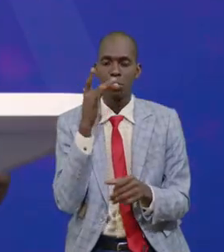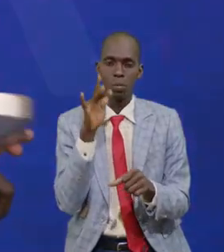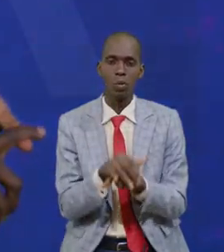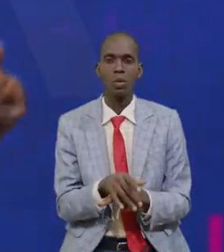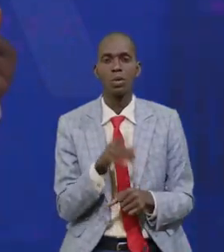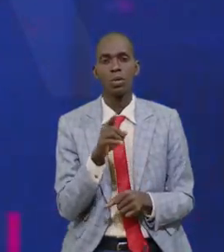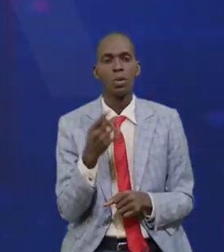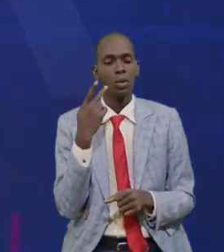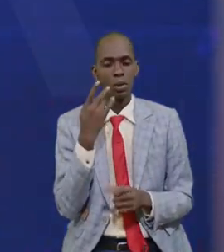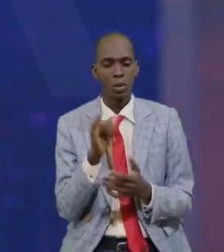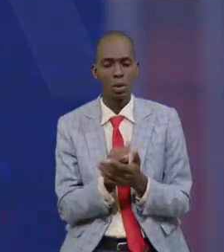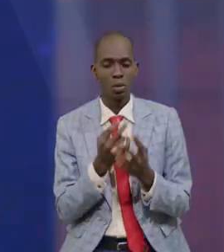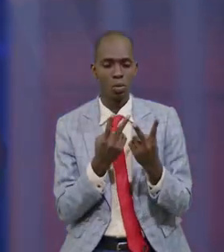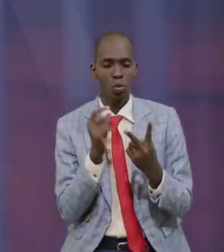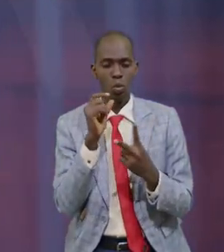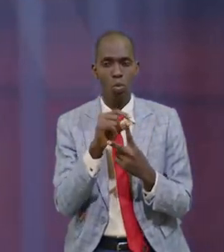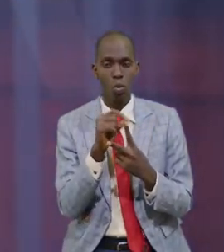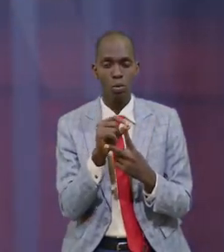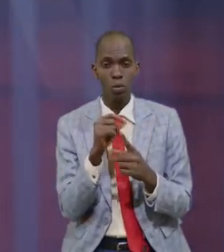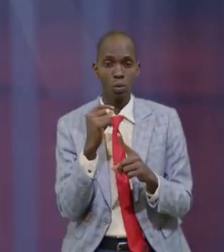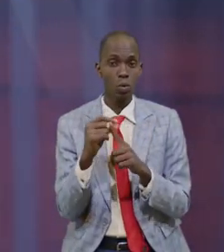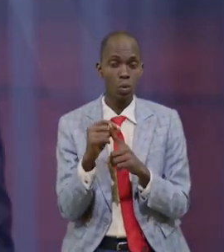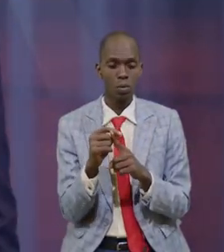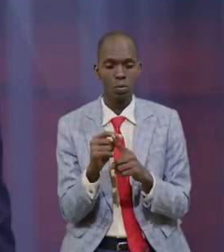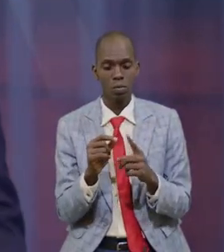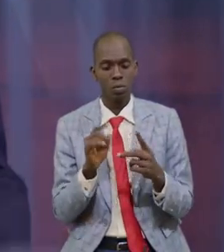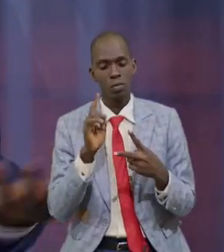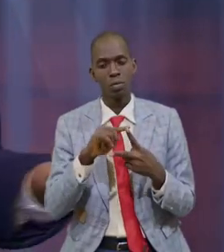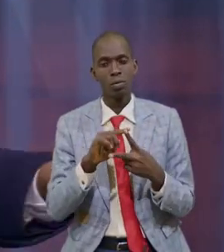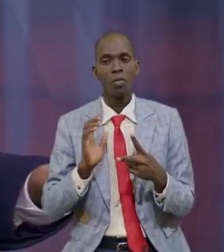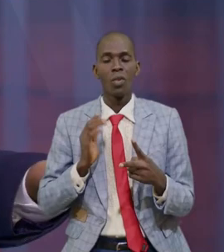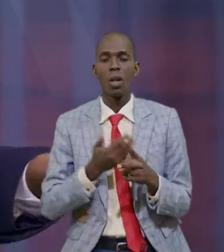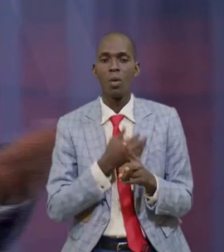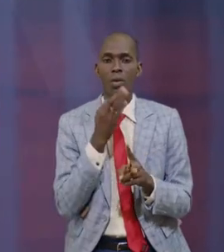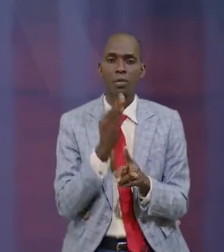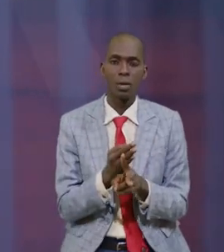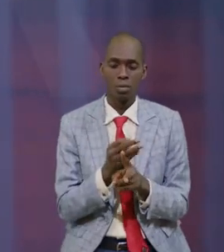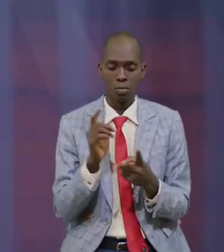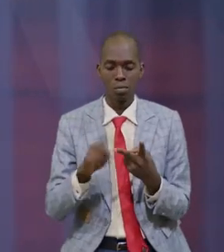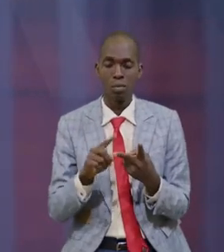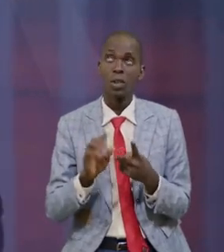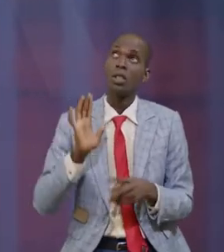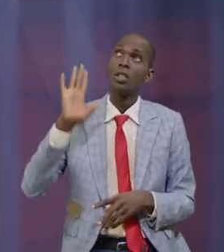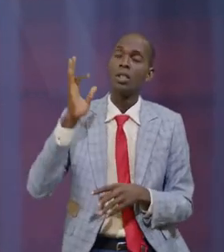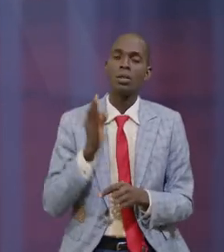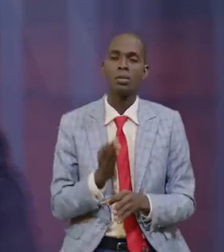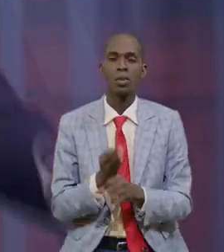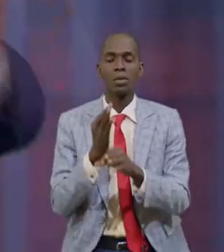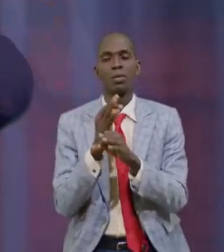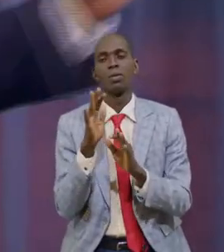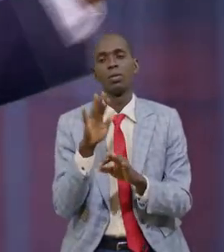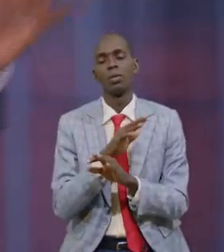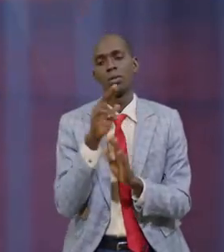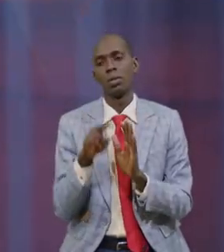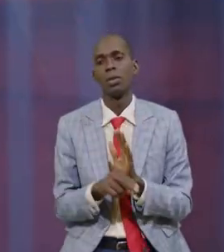words together. Our faith is faithfulness. What is faith? Faith is believing